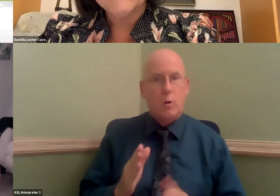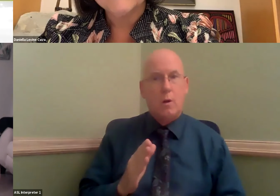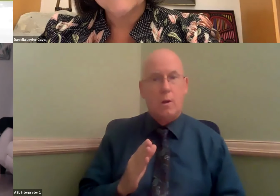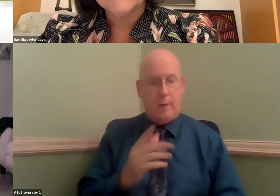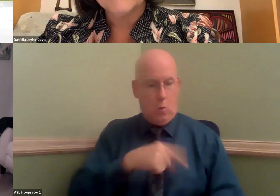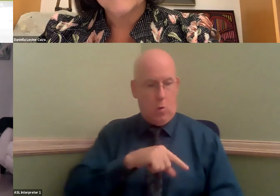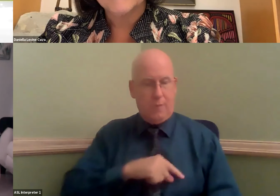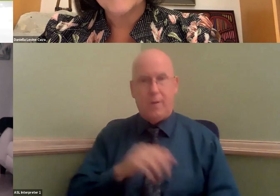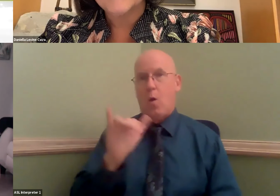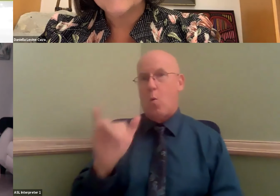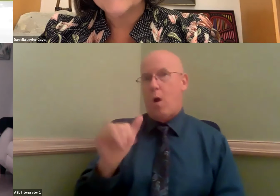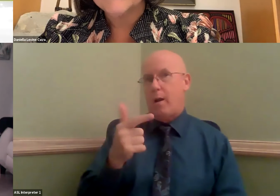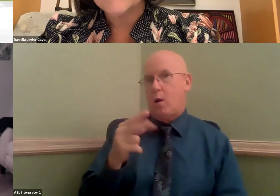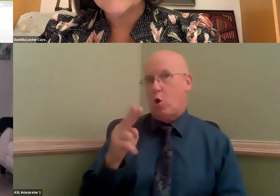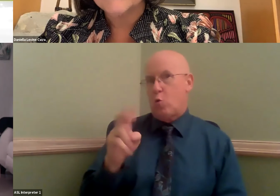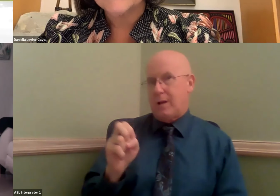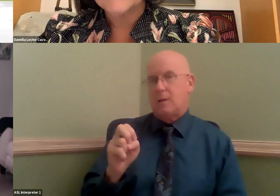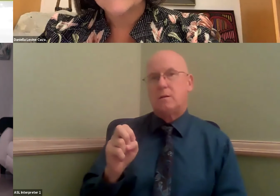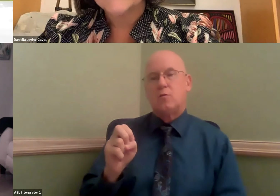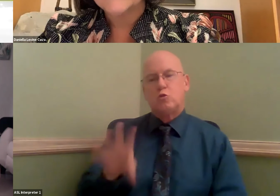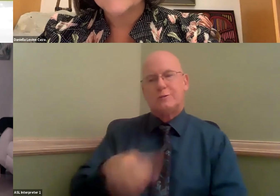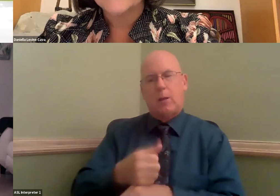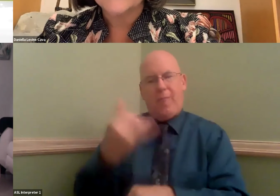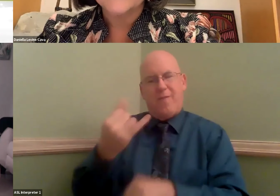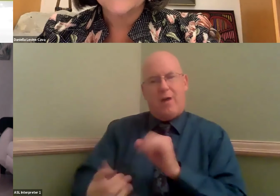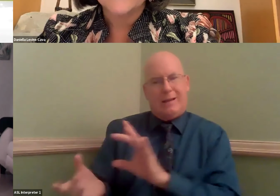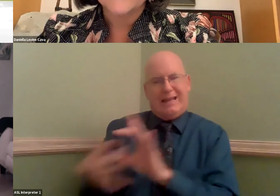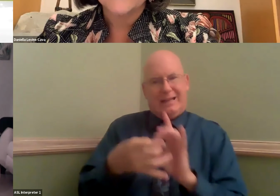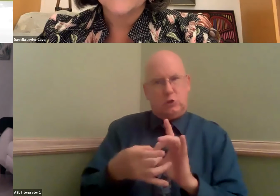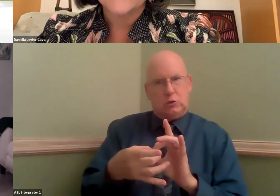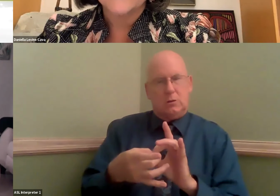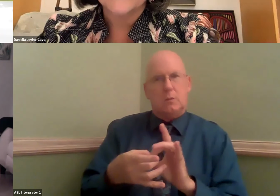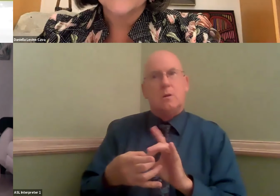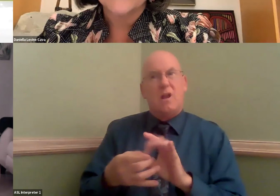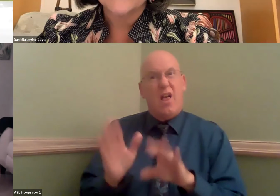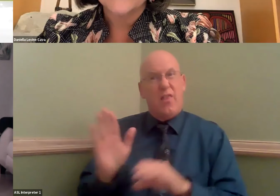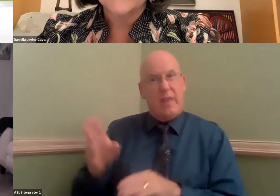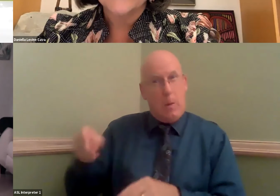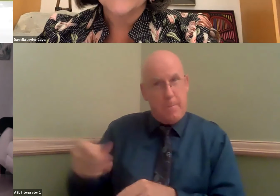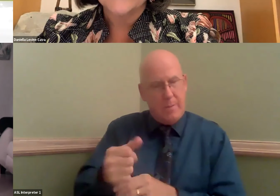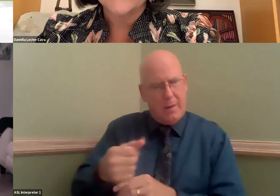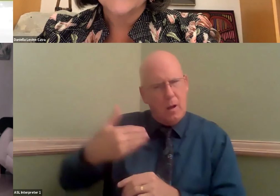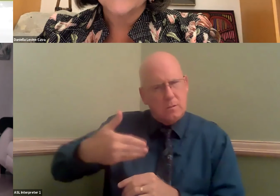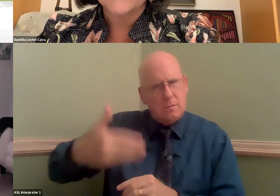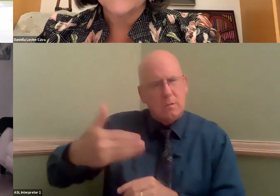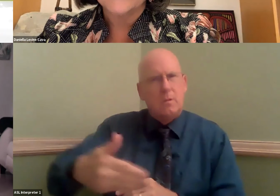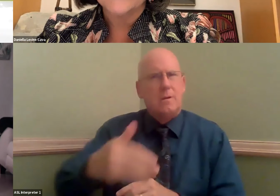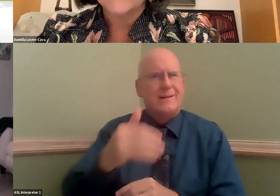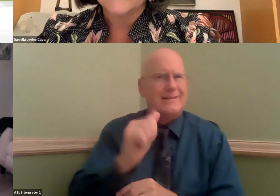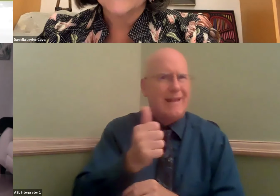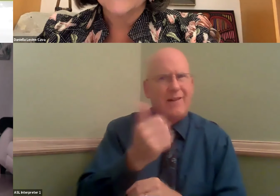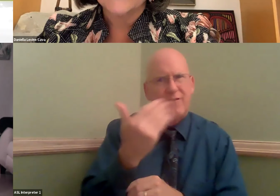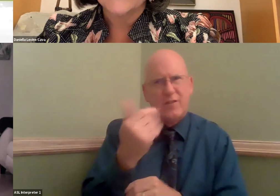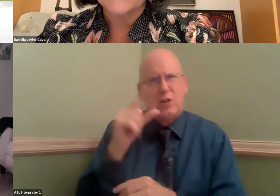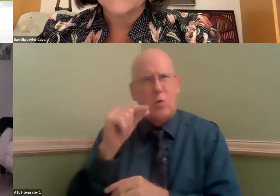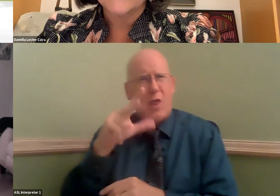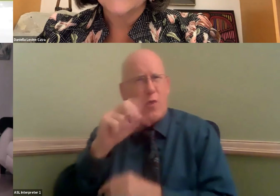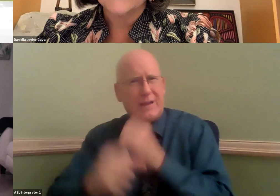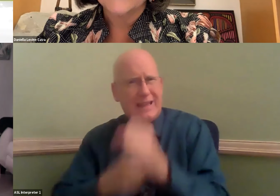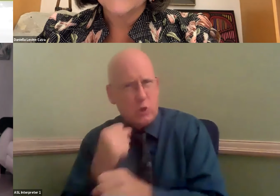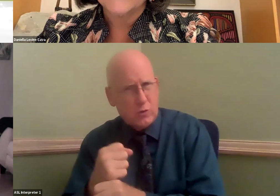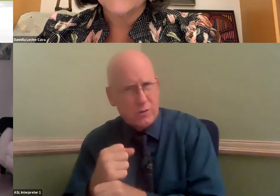program to have that final connection. That allows them to help spread these payments out over a period of time, which I think is something that we are going to